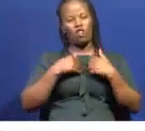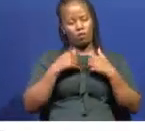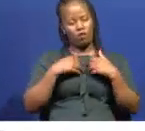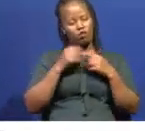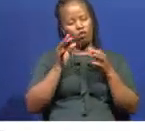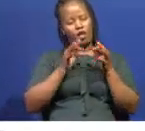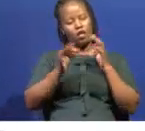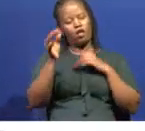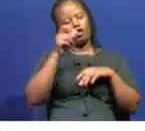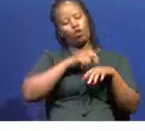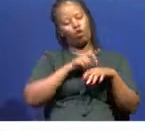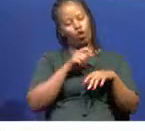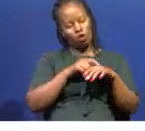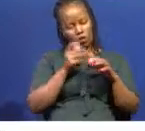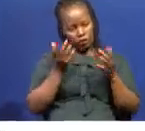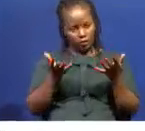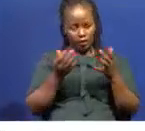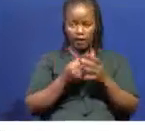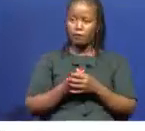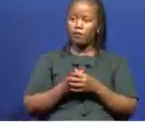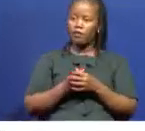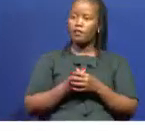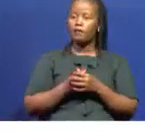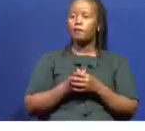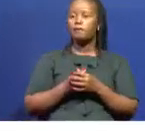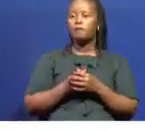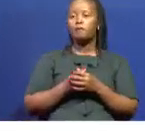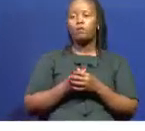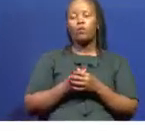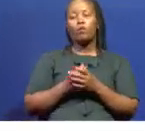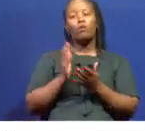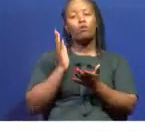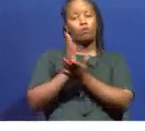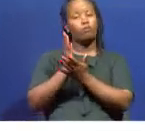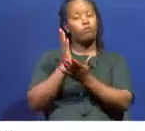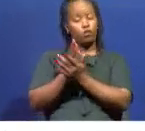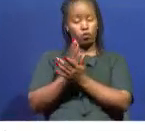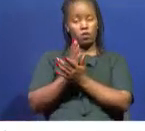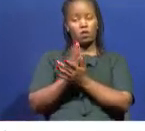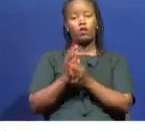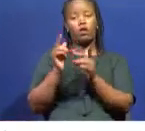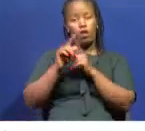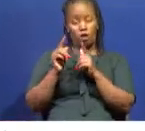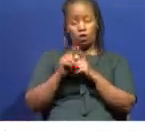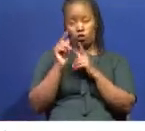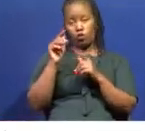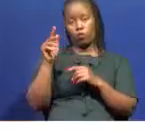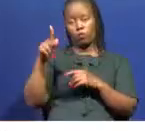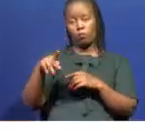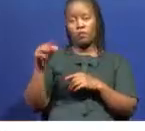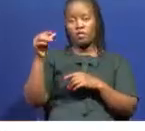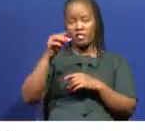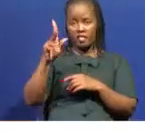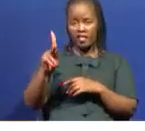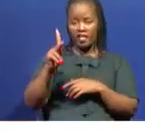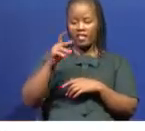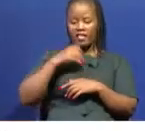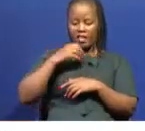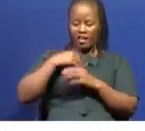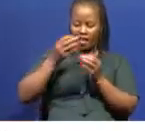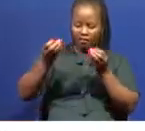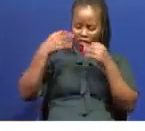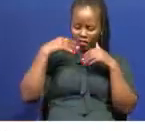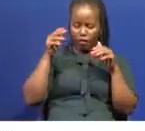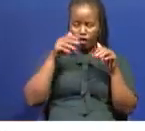for Kenyan golfers. Yes, and it just shows that they've given us a platform that, you know, we can play